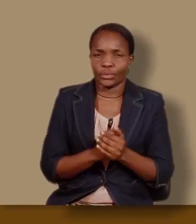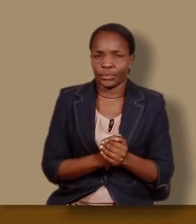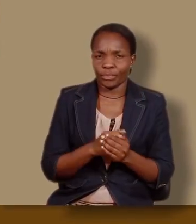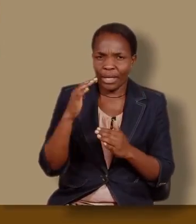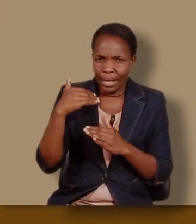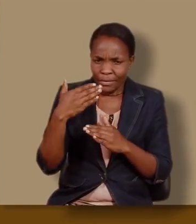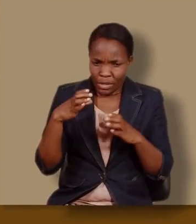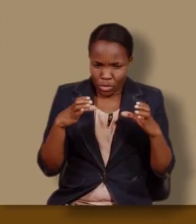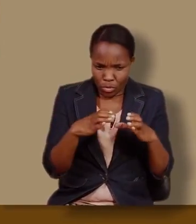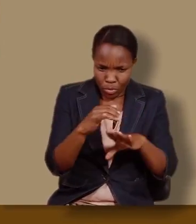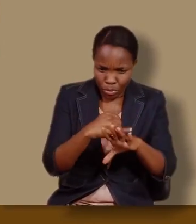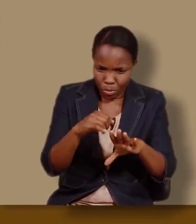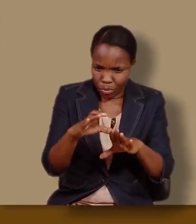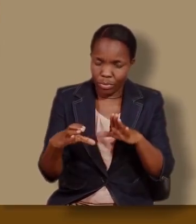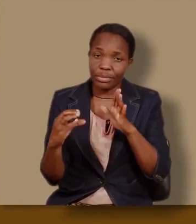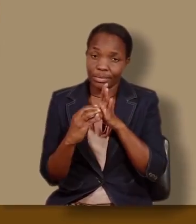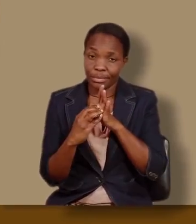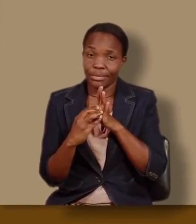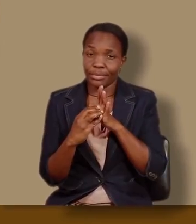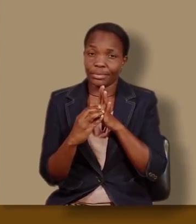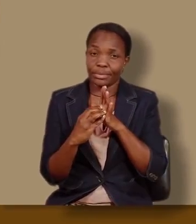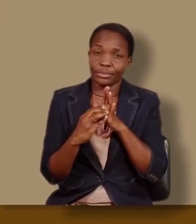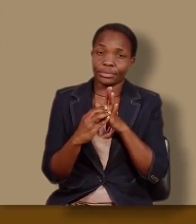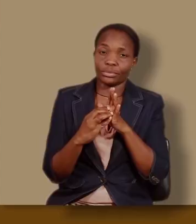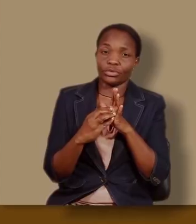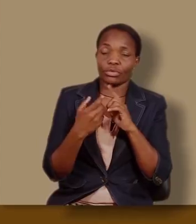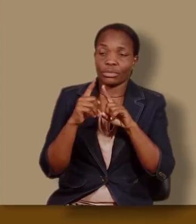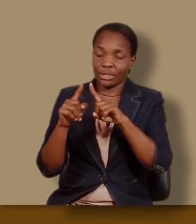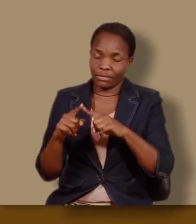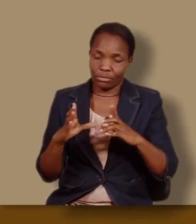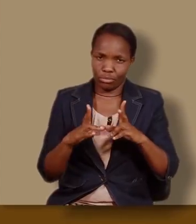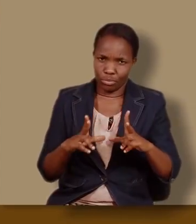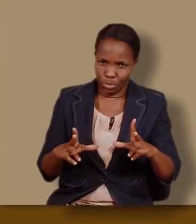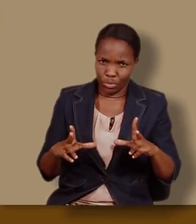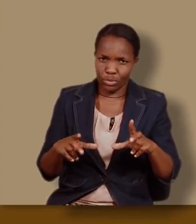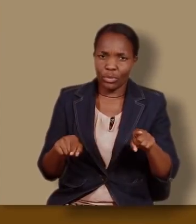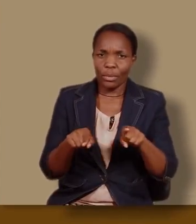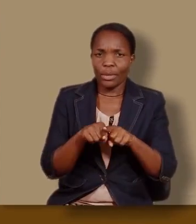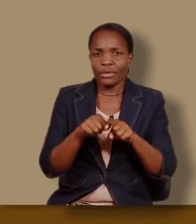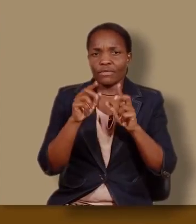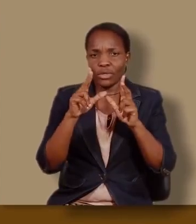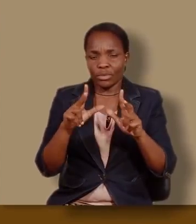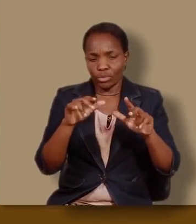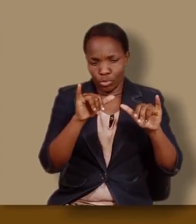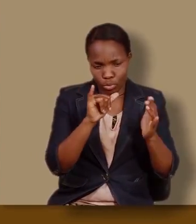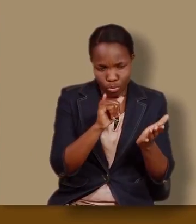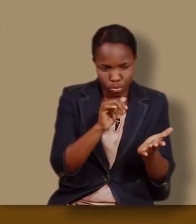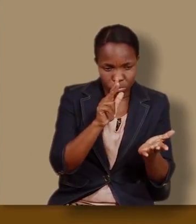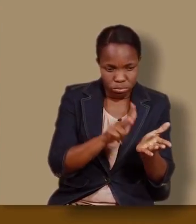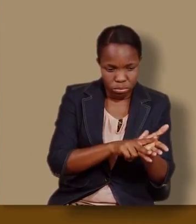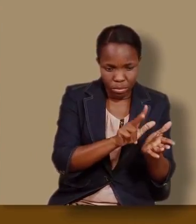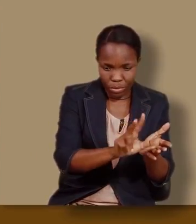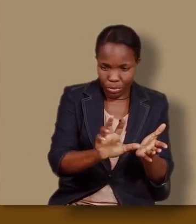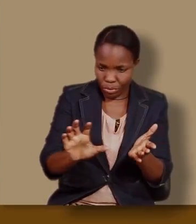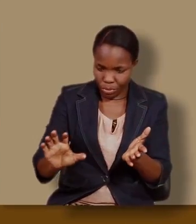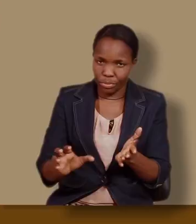of land for different racial groups and made it illegal for people to live in any but their designated areas. Apartheid